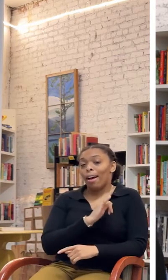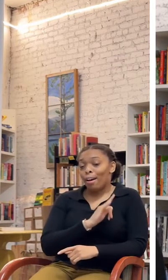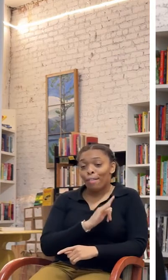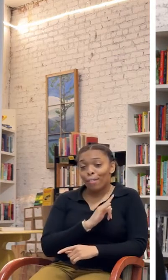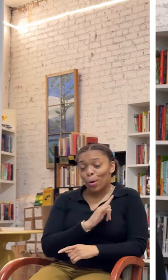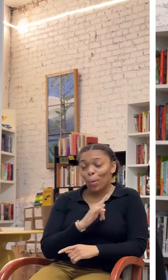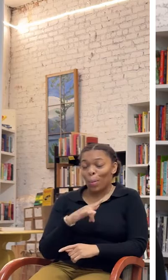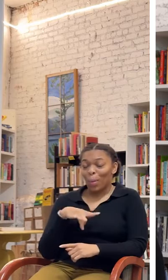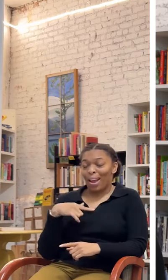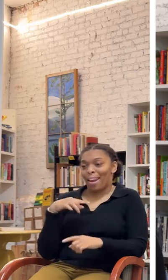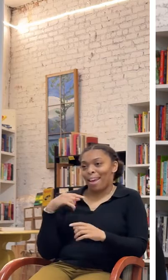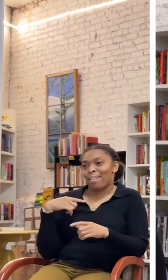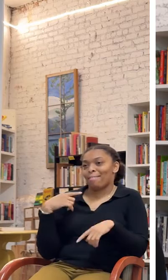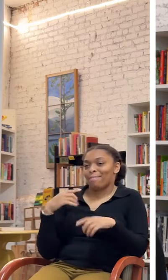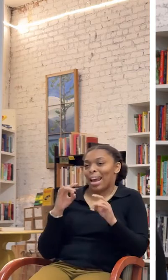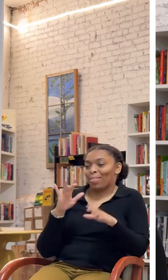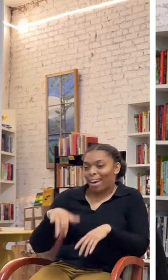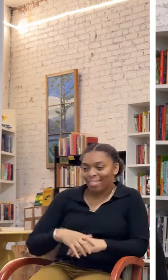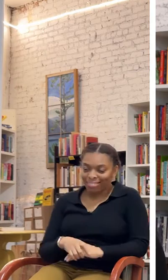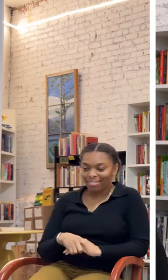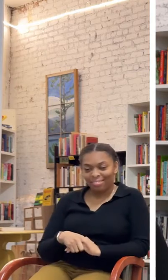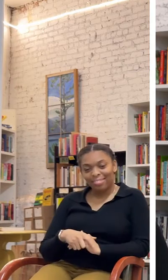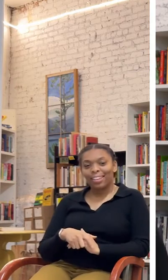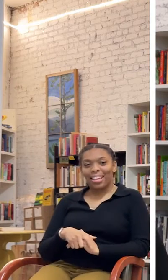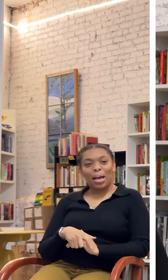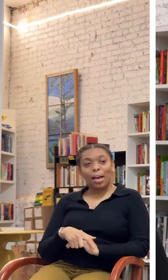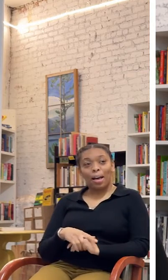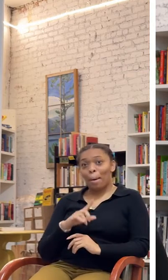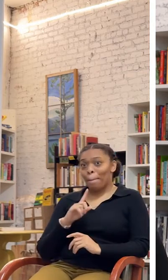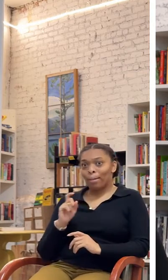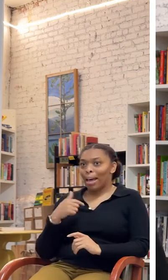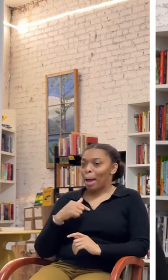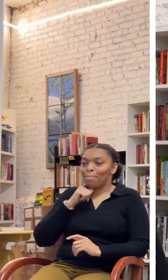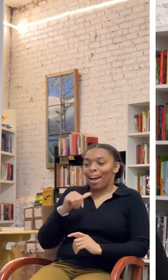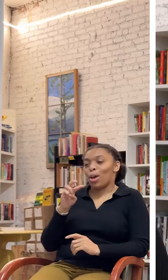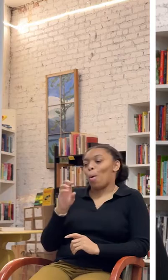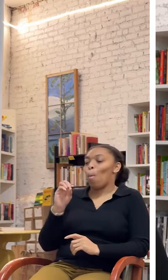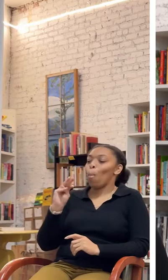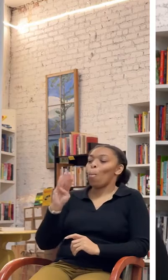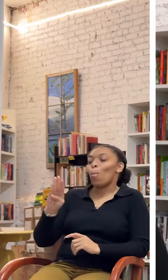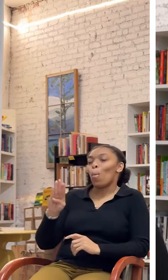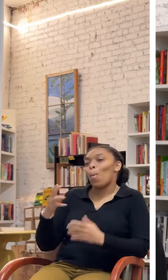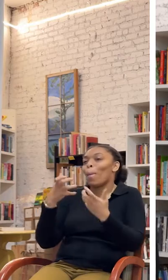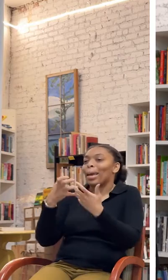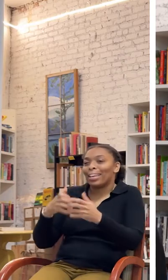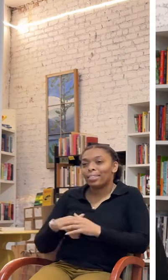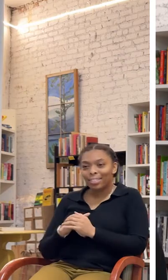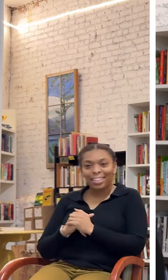can't stand it. I can't, because I'm not a roommate. And